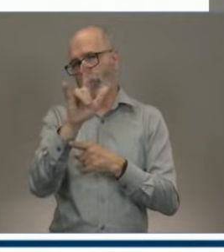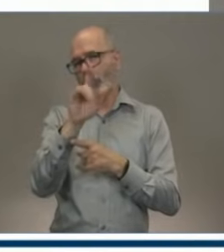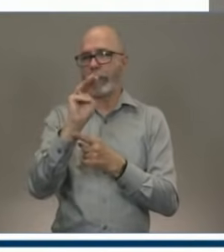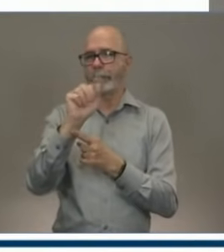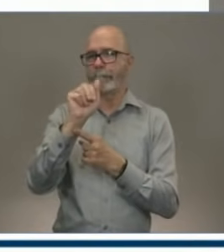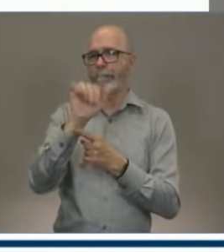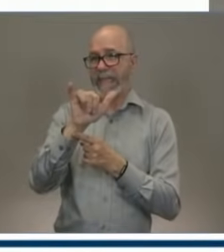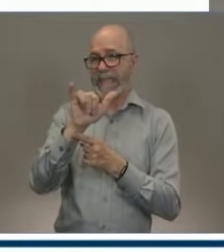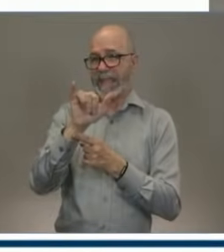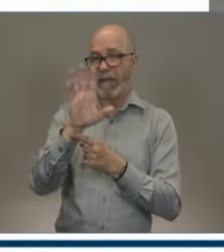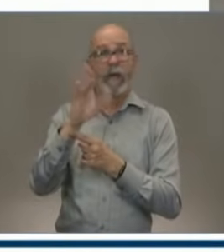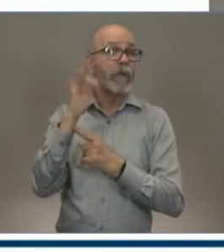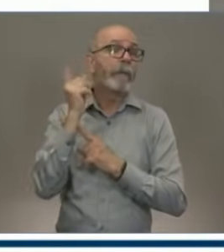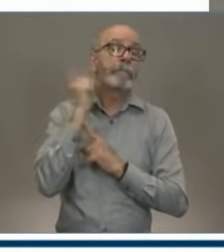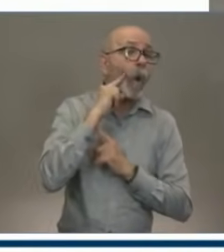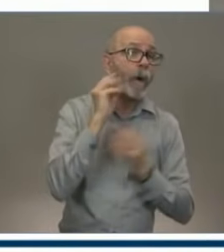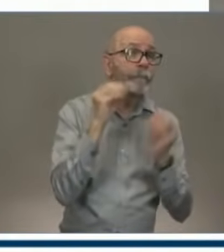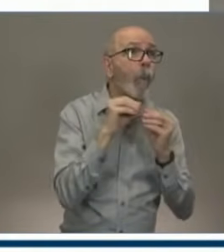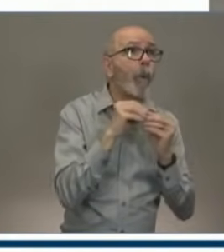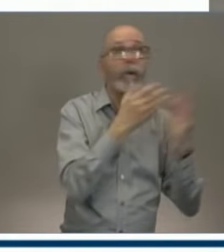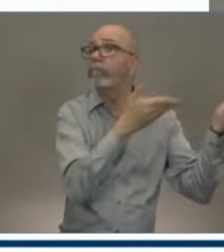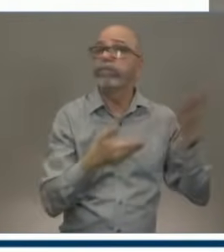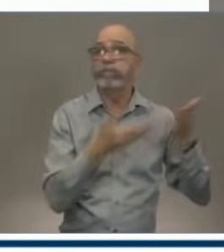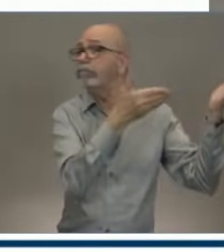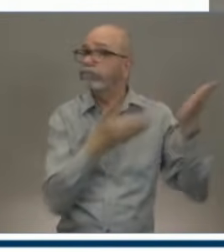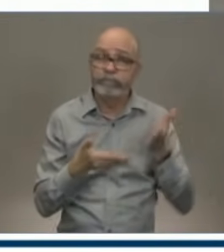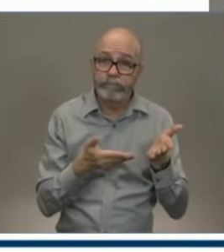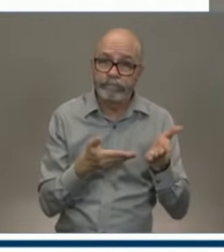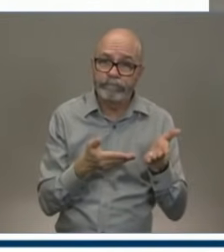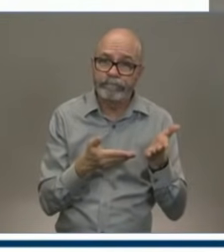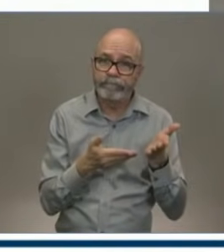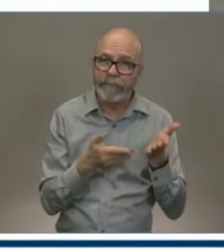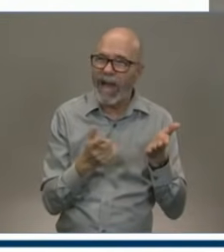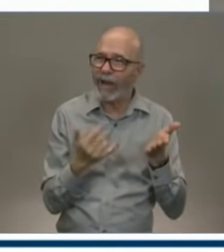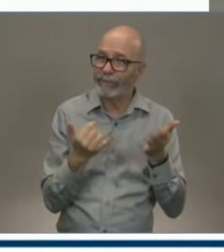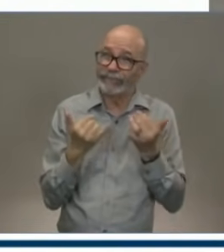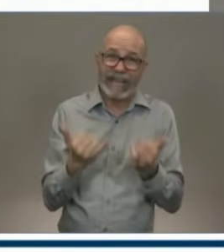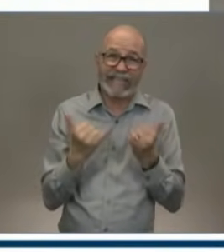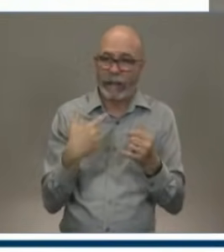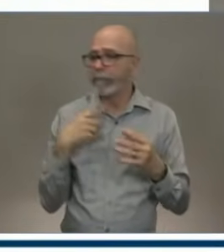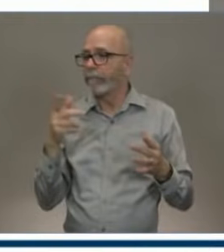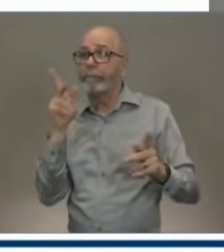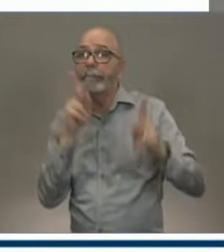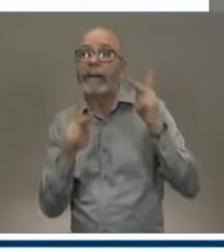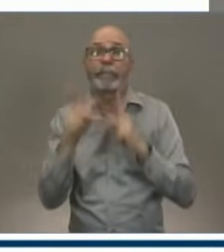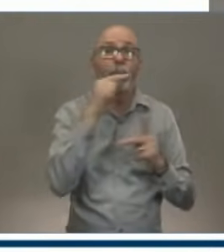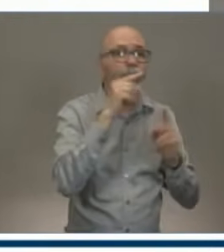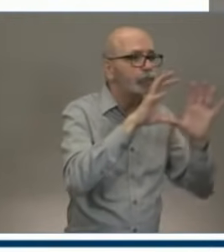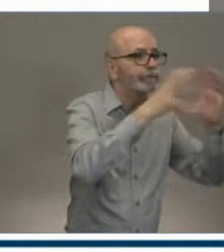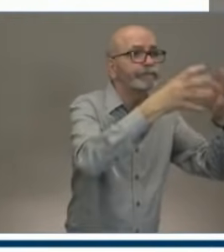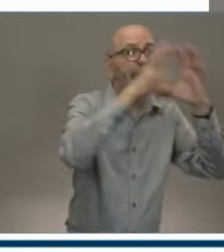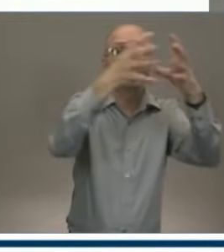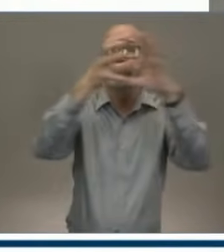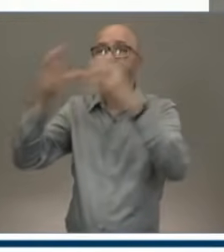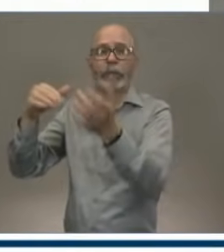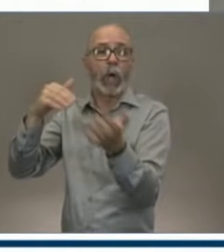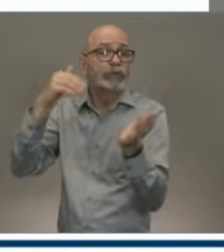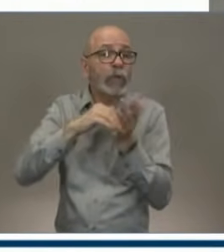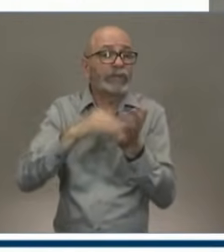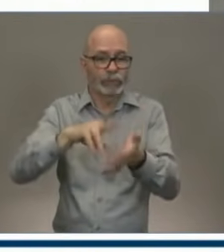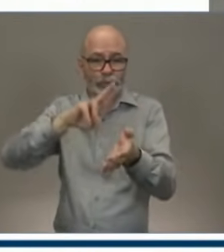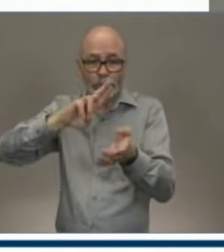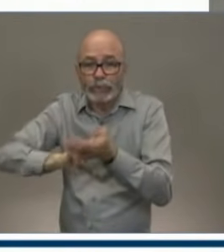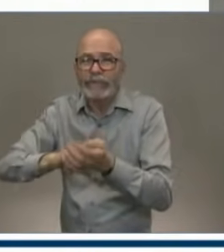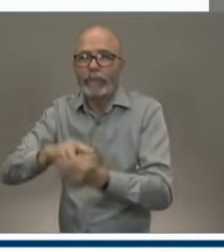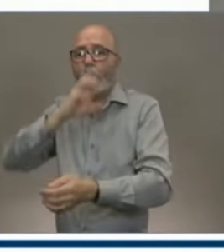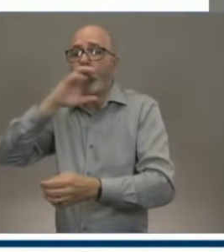we'll shift from our model, which is right now based on immunizing very select groups of people, whether it's in hospitals or long-term care